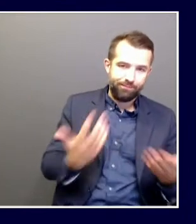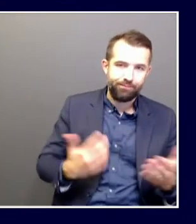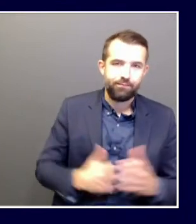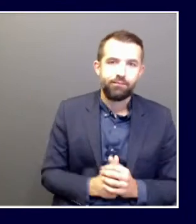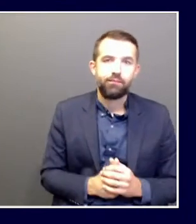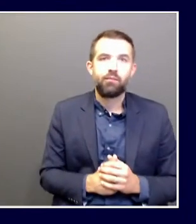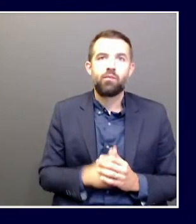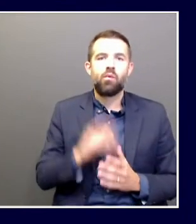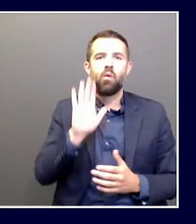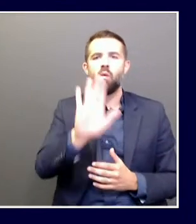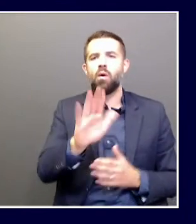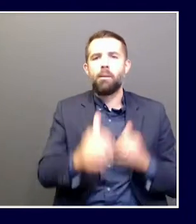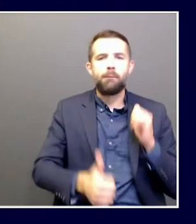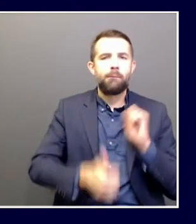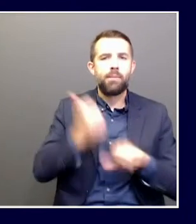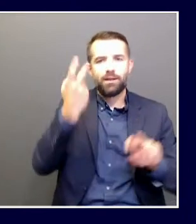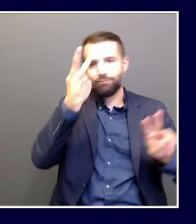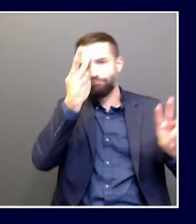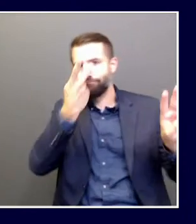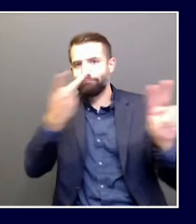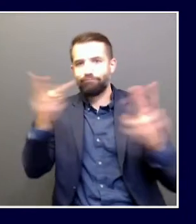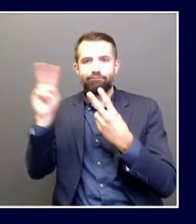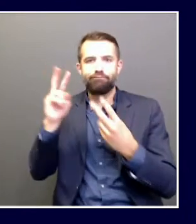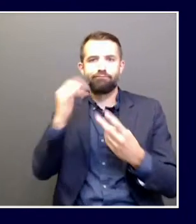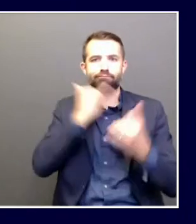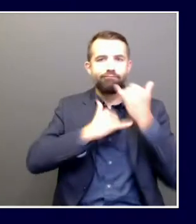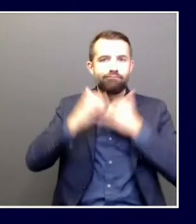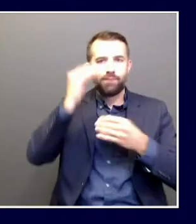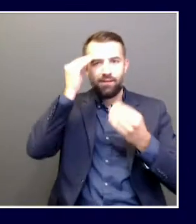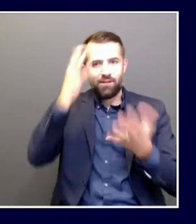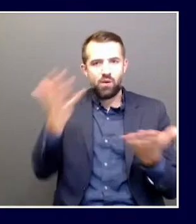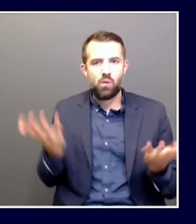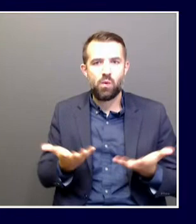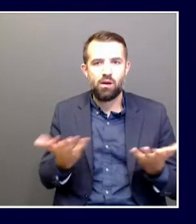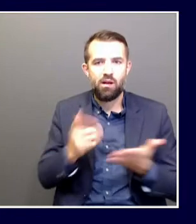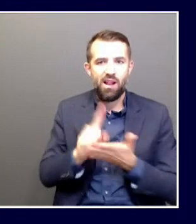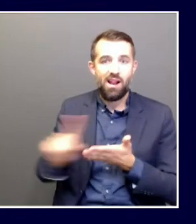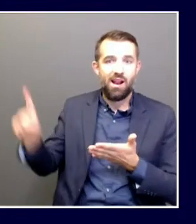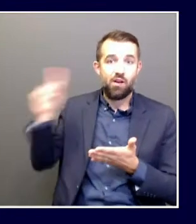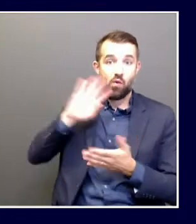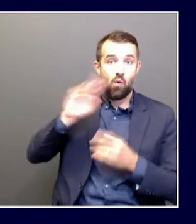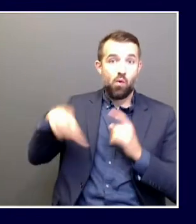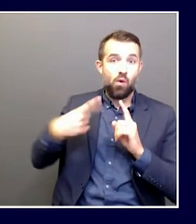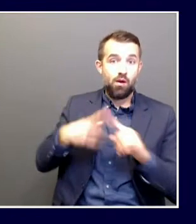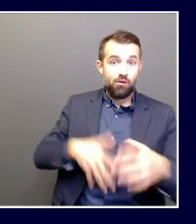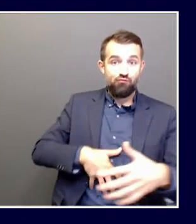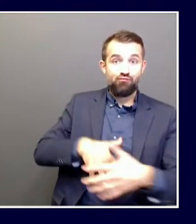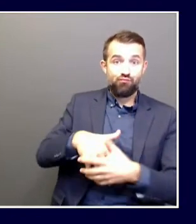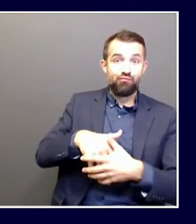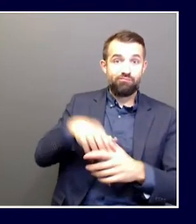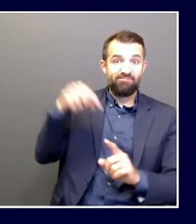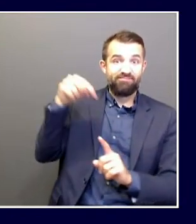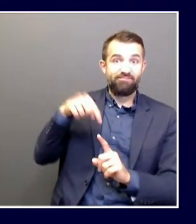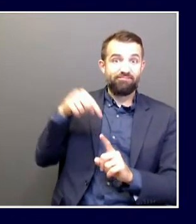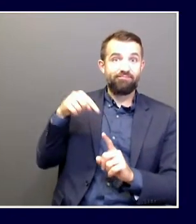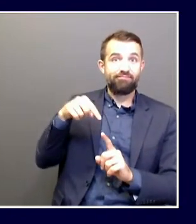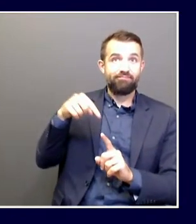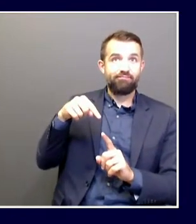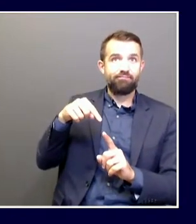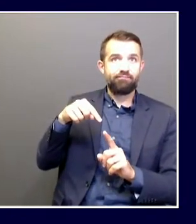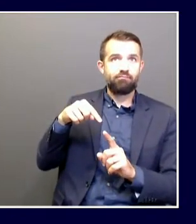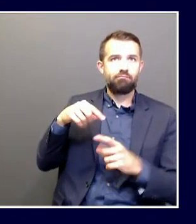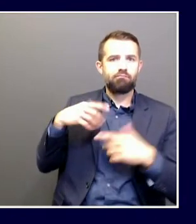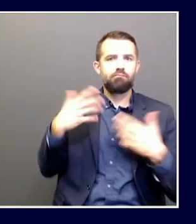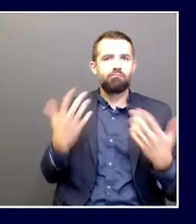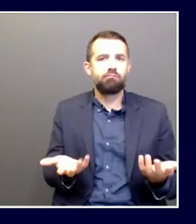you hear, and you had said it was surrounding fertility. Is there a number two most